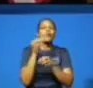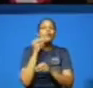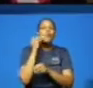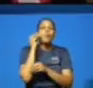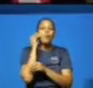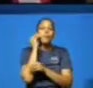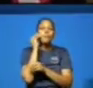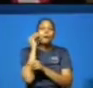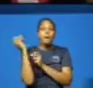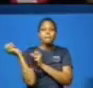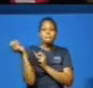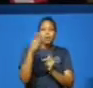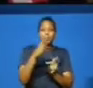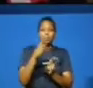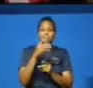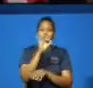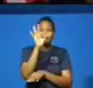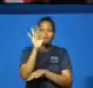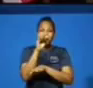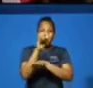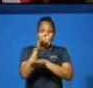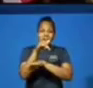Bring us back on Friday evening